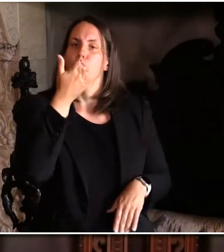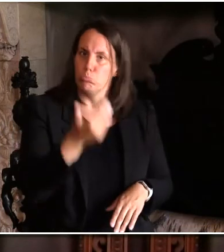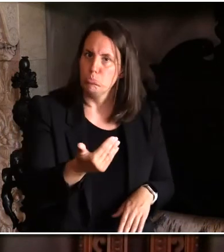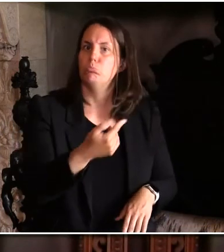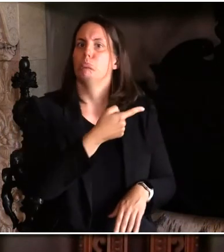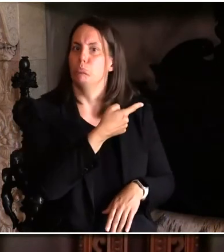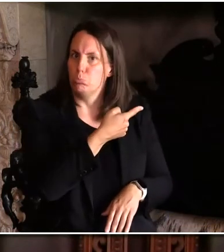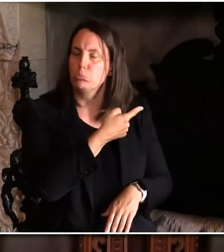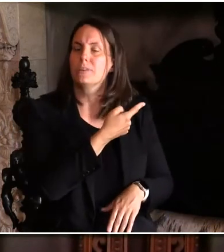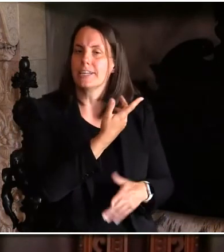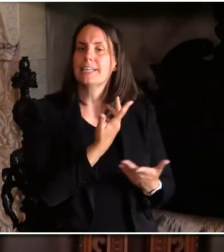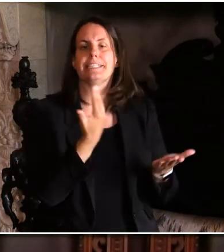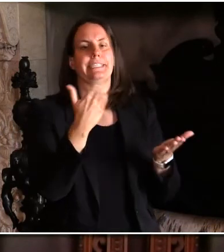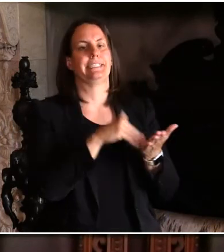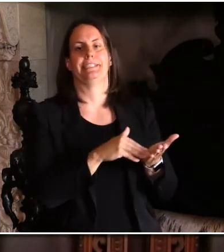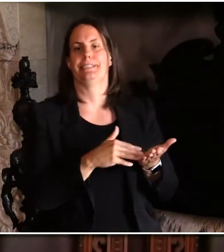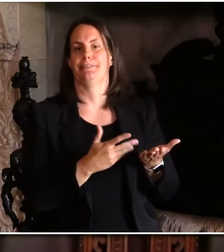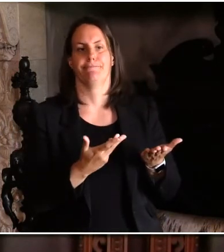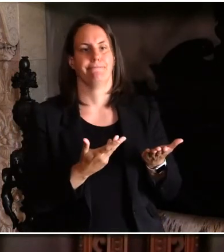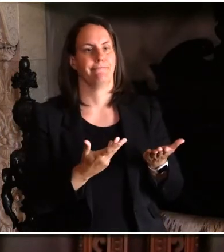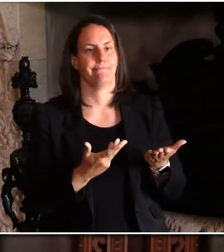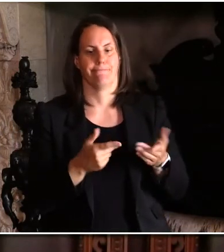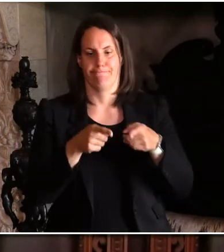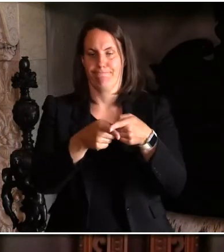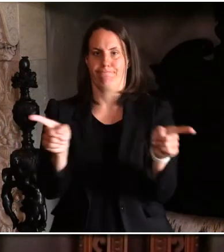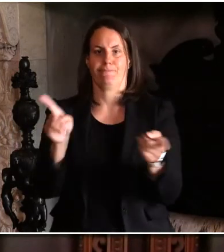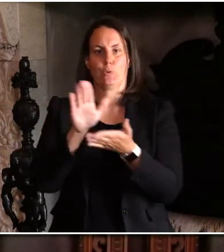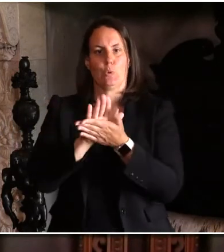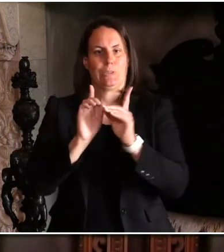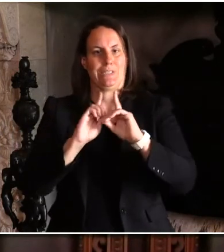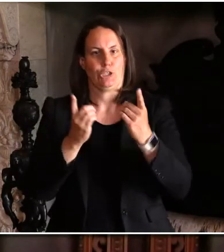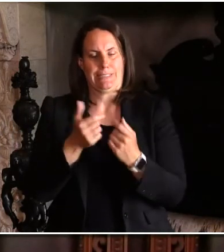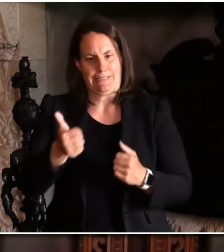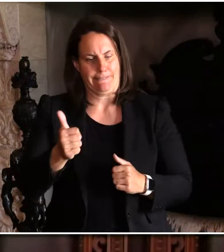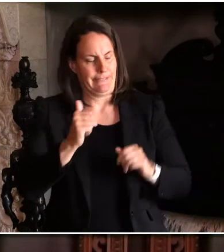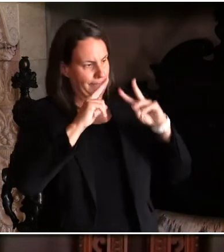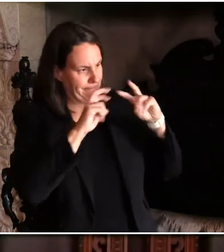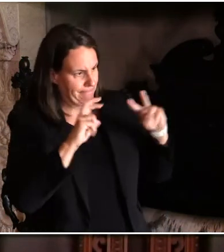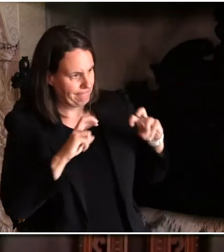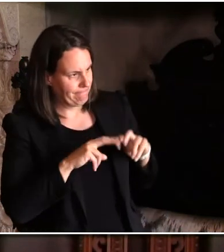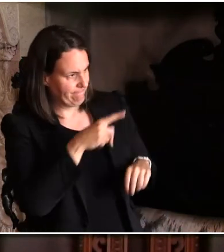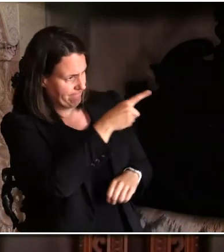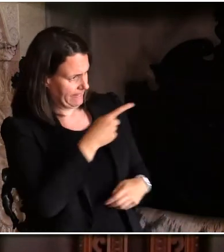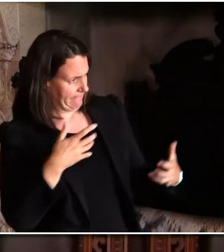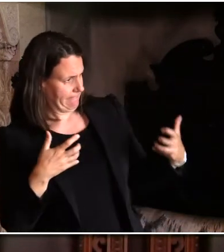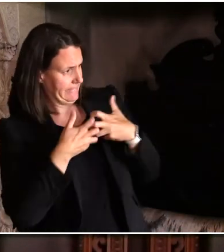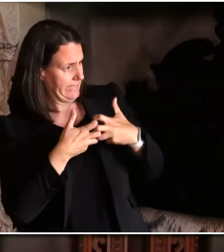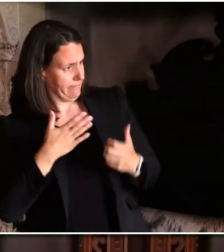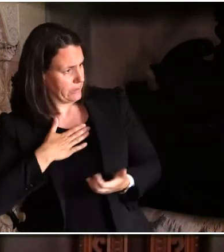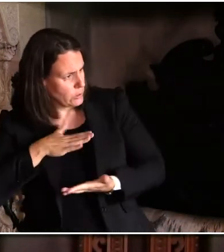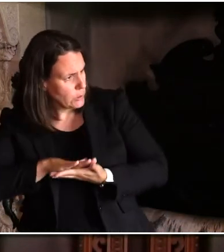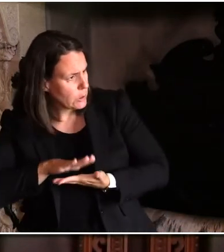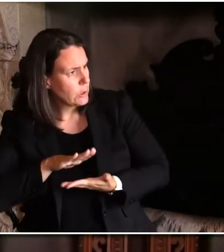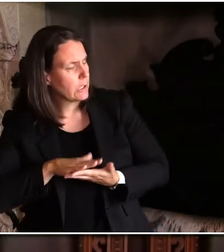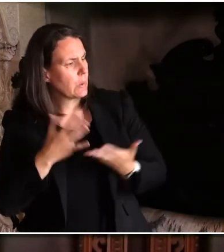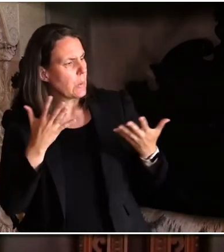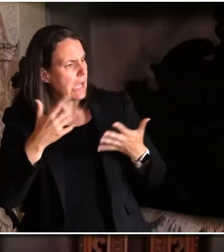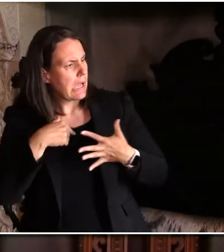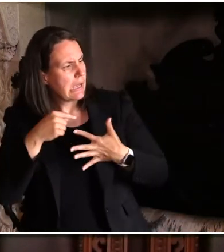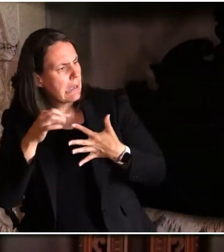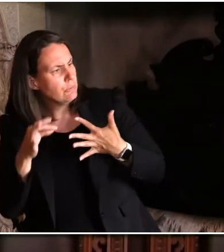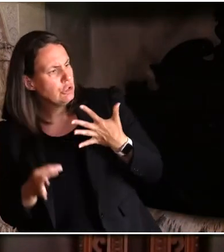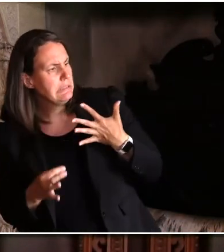this since when the schools were closed last fall or last winter. And so I have a confidence that